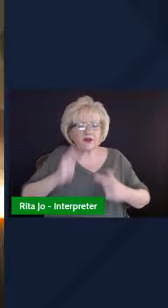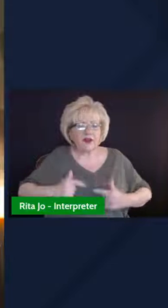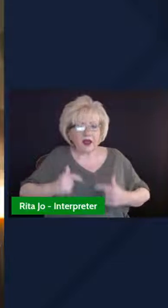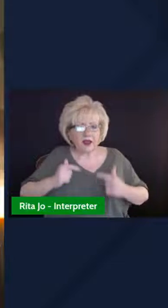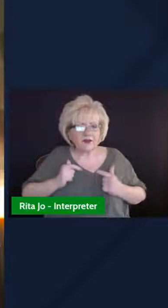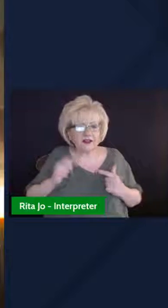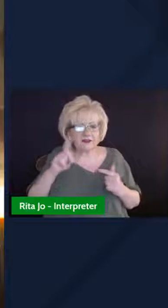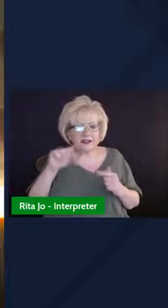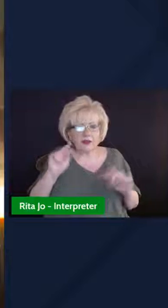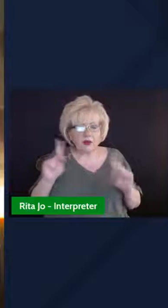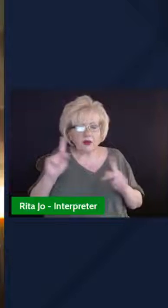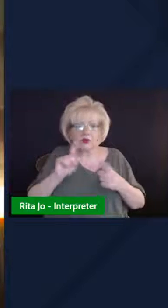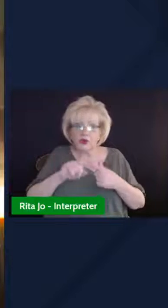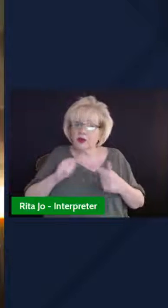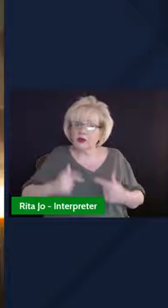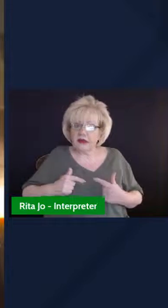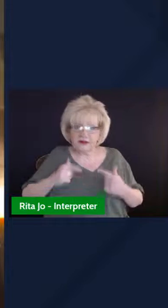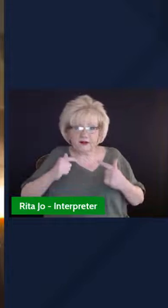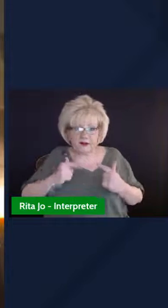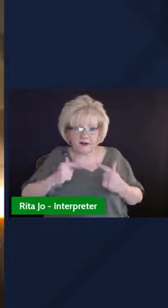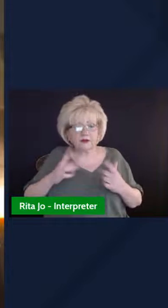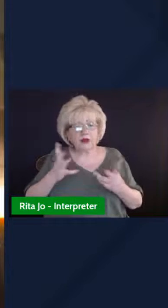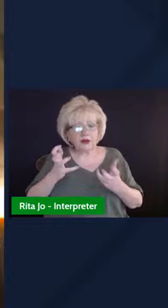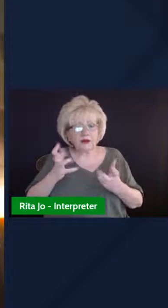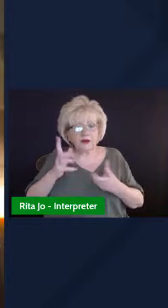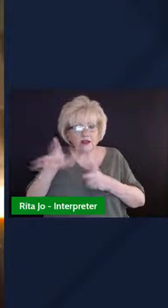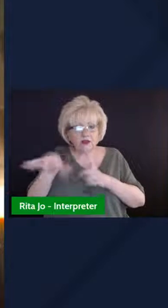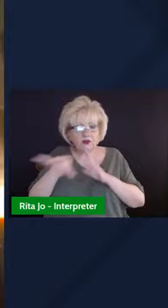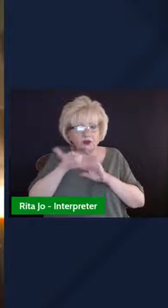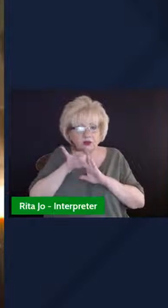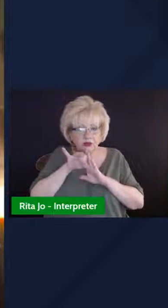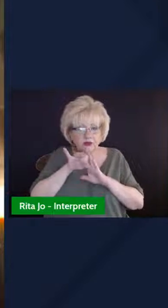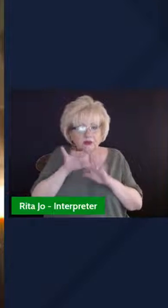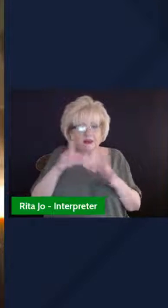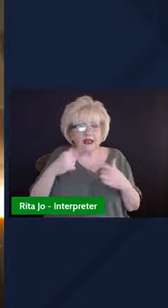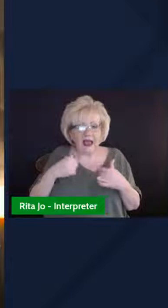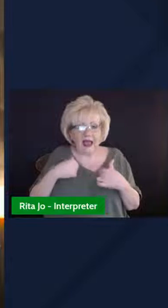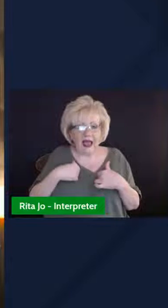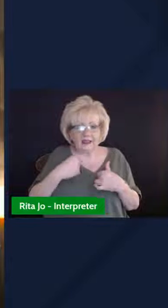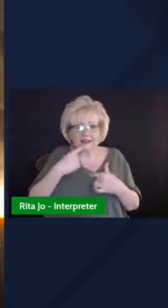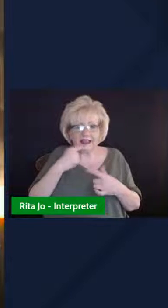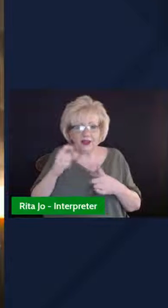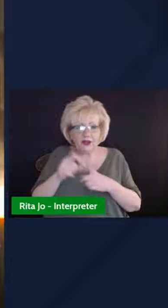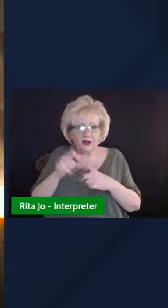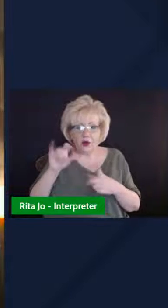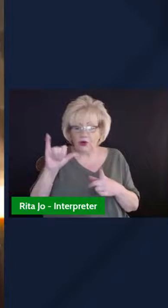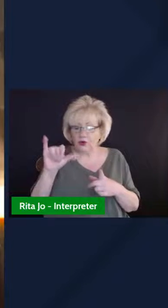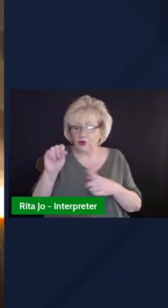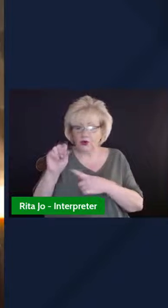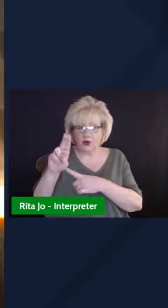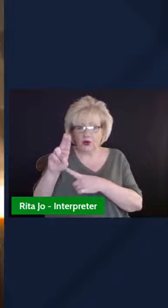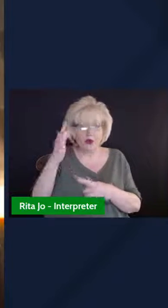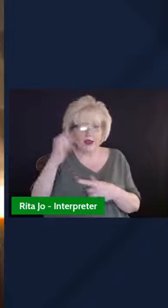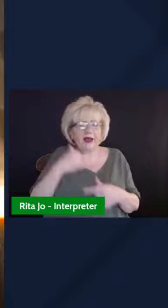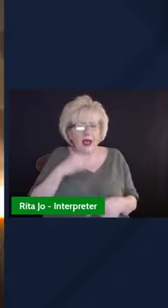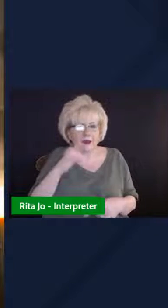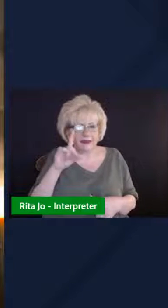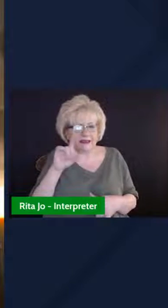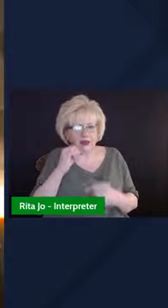people to live the lives we choose. I use the word we because I myself am disabled